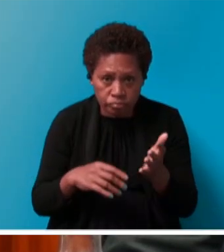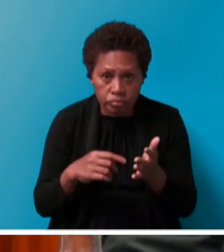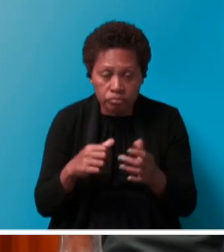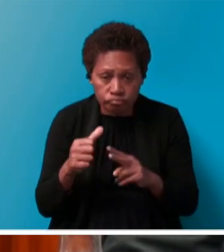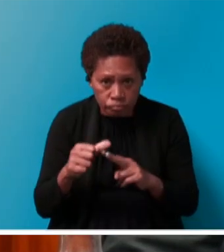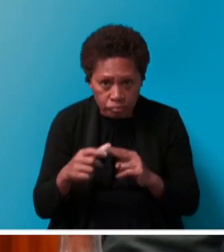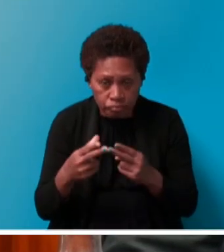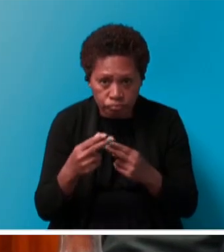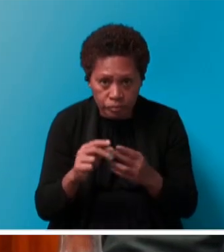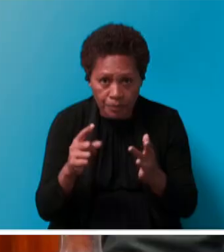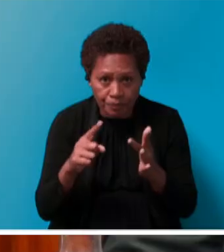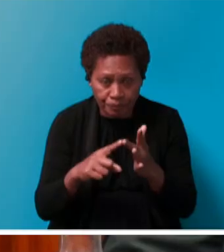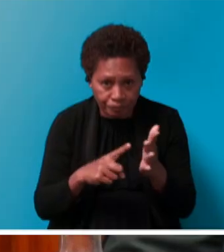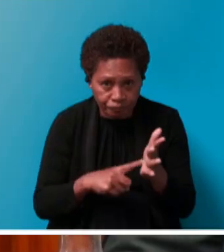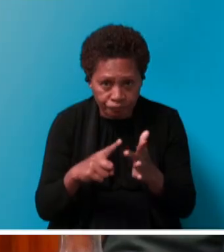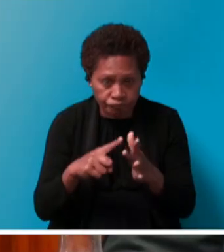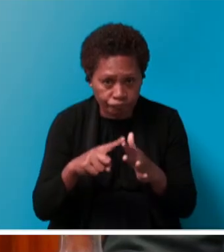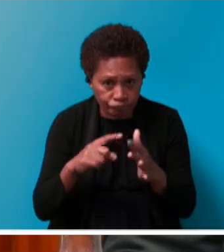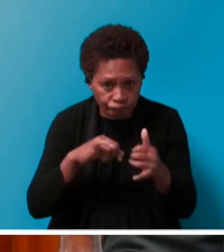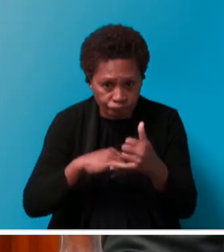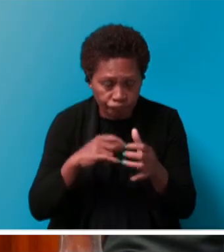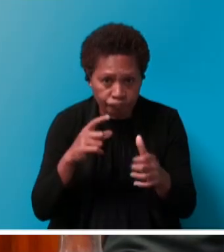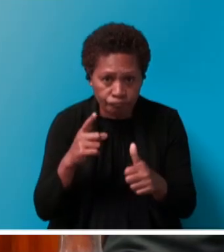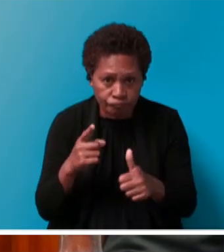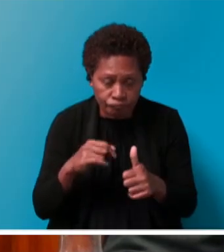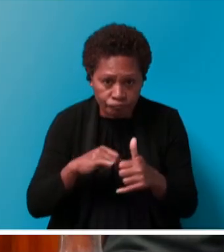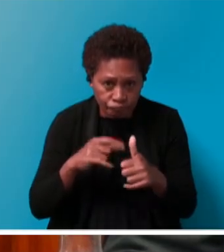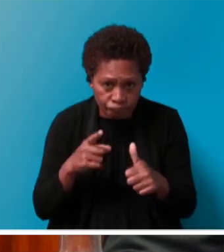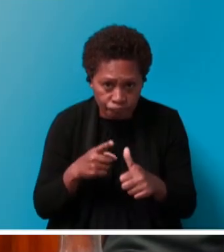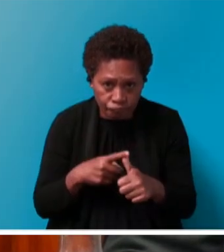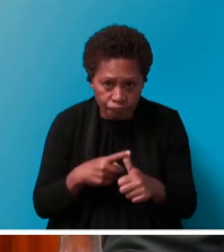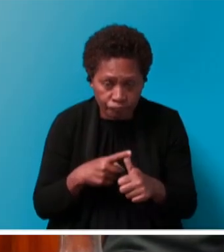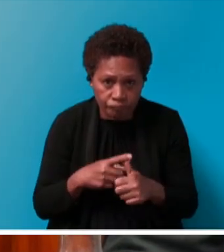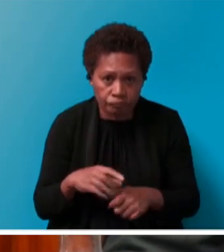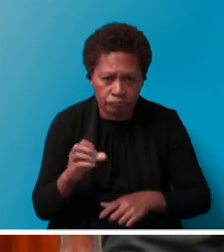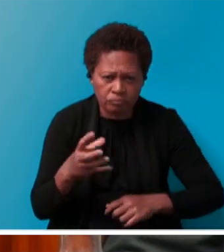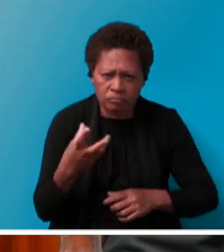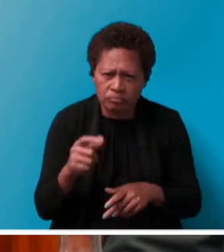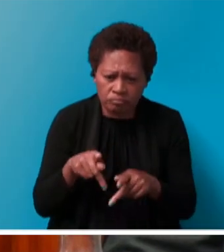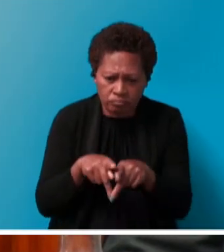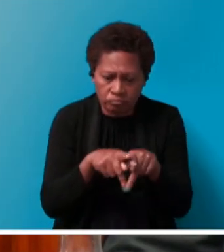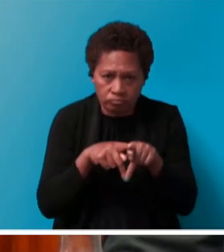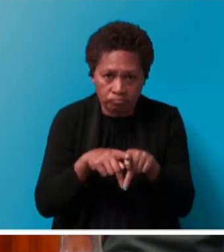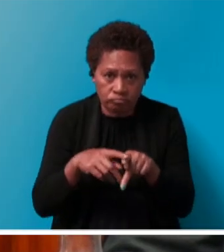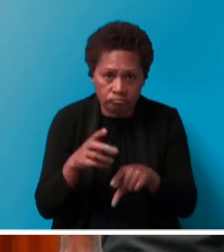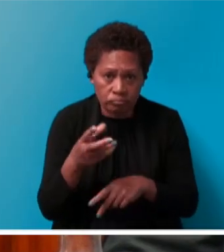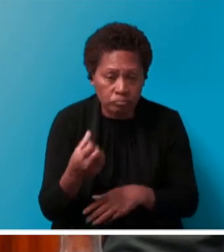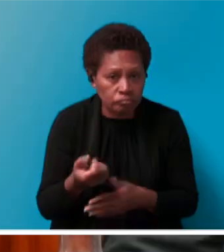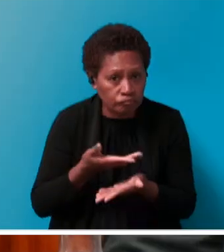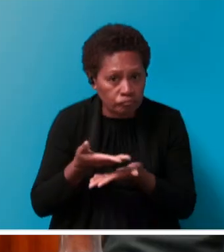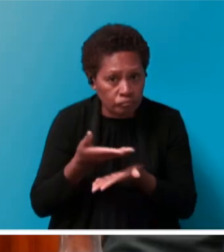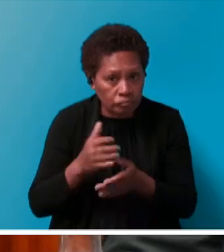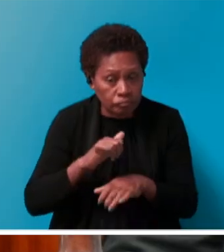Together, we engaged with WIPO partners at the Regional Dialogue and its purposeful bilateral discussion with the Singapore